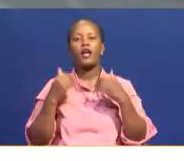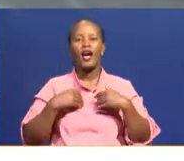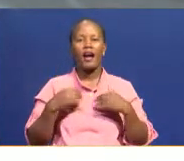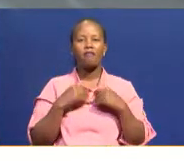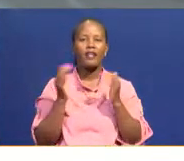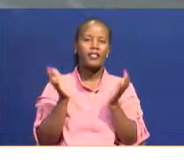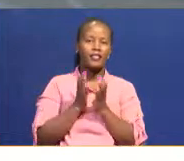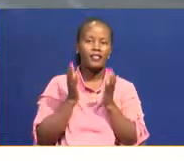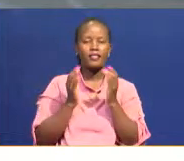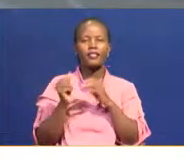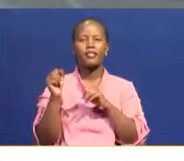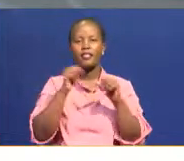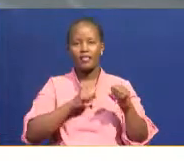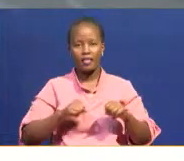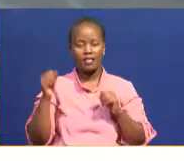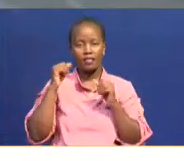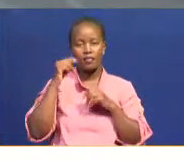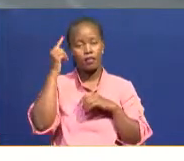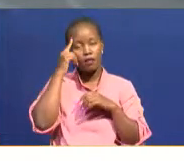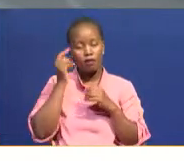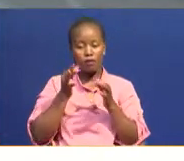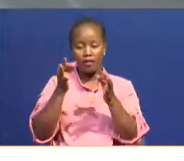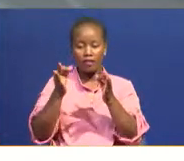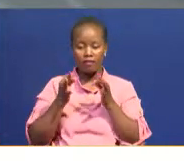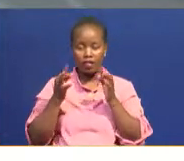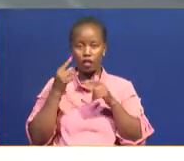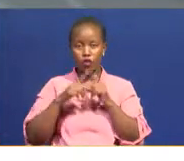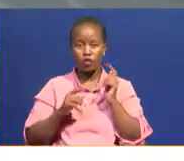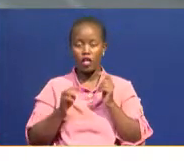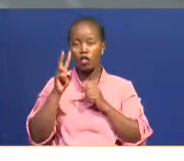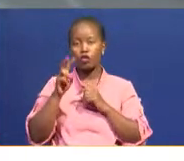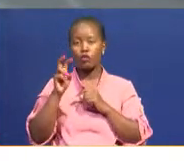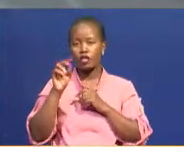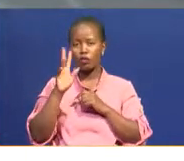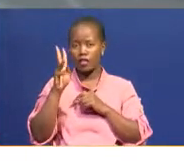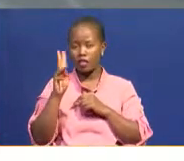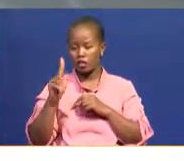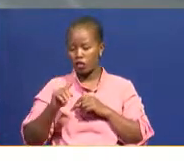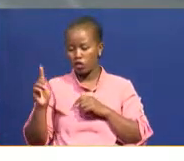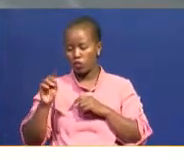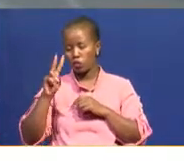medium-term revenue strategy for the financial years 2023-2024 to